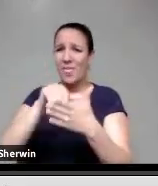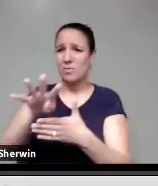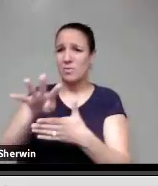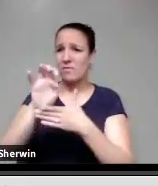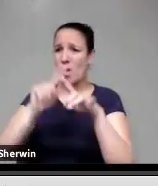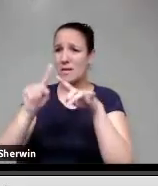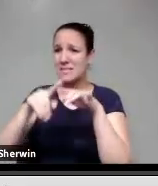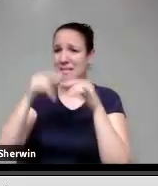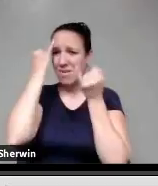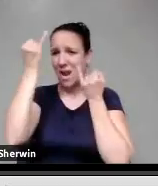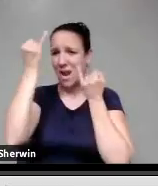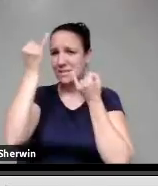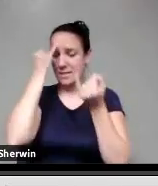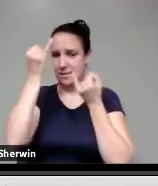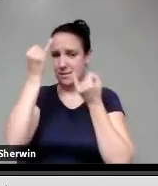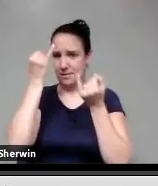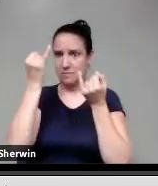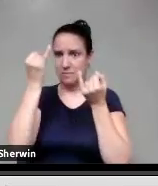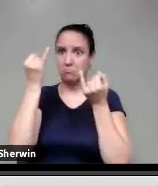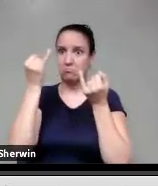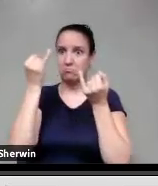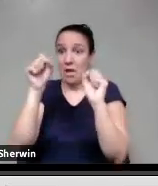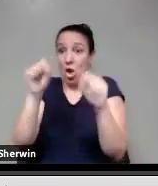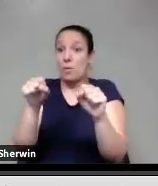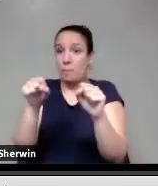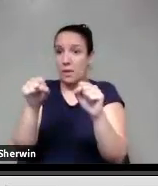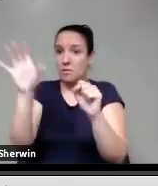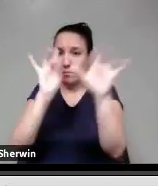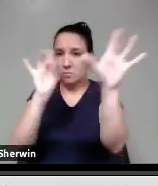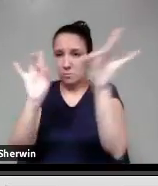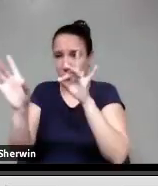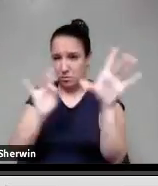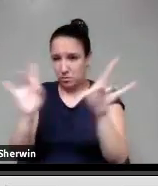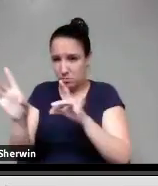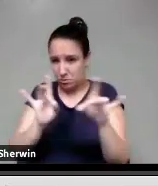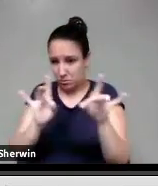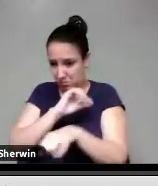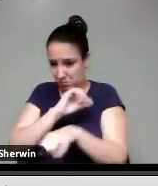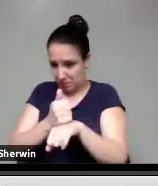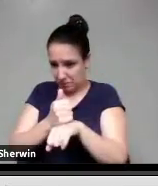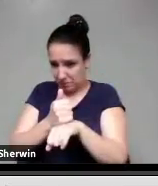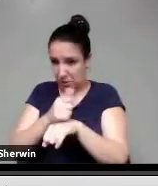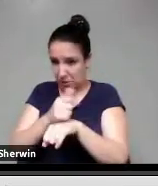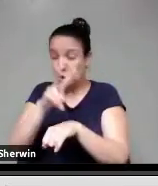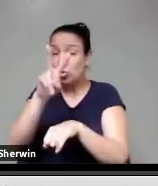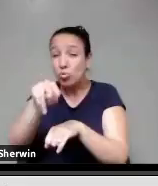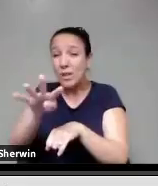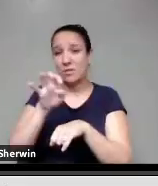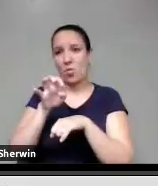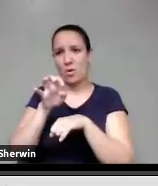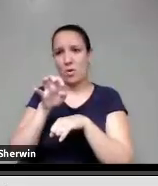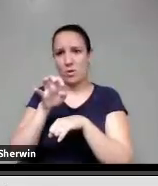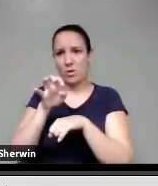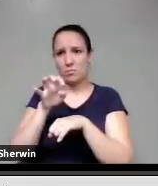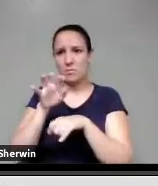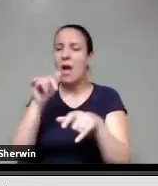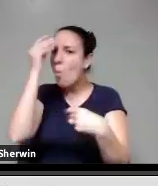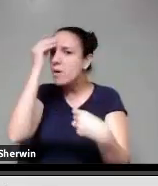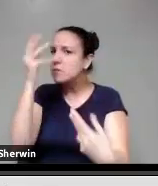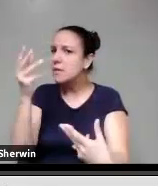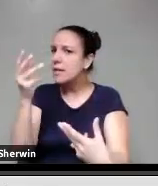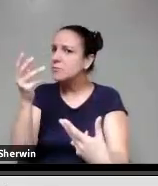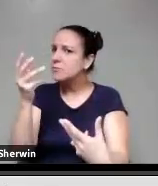that could be delineated, that they could pull out of there. And I wanted to kind of give you an idea of what